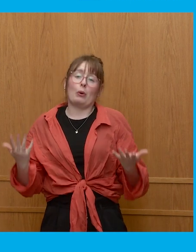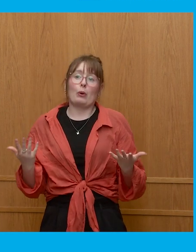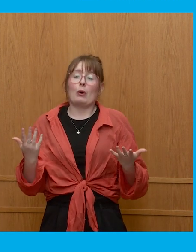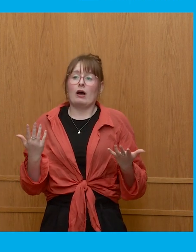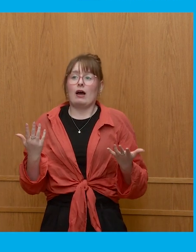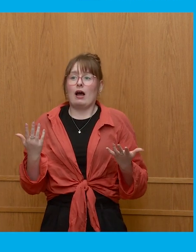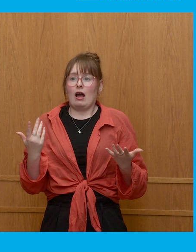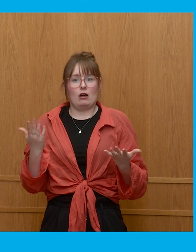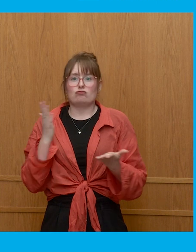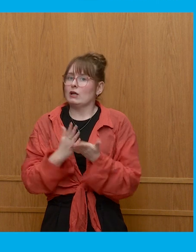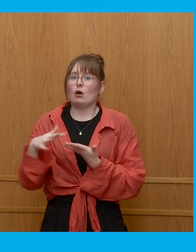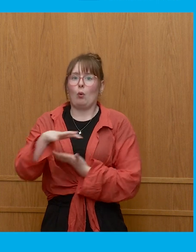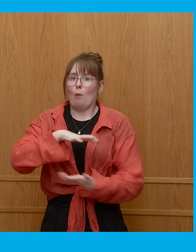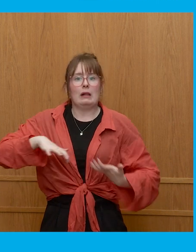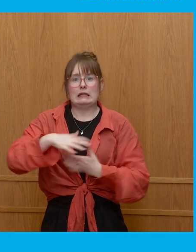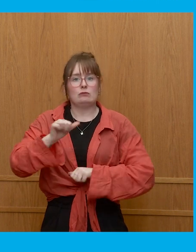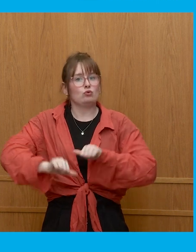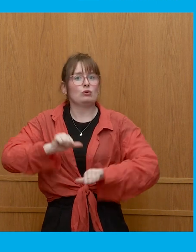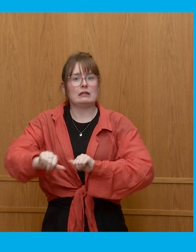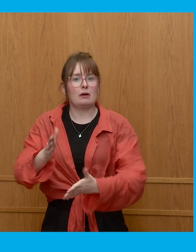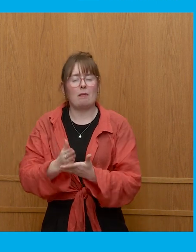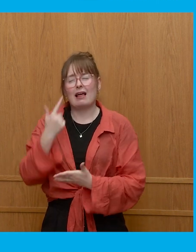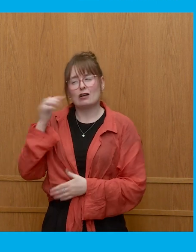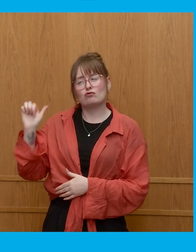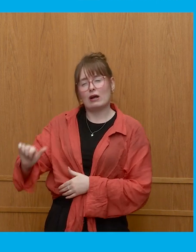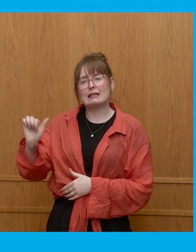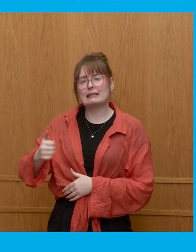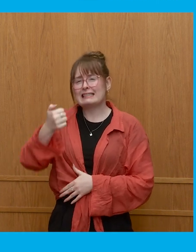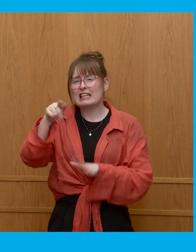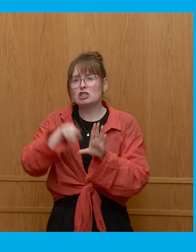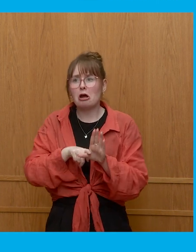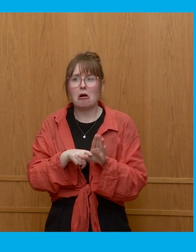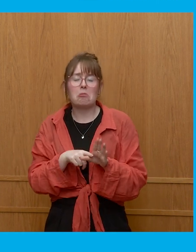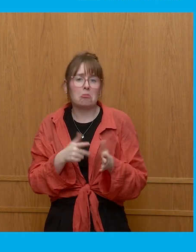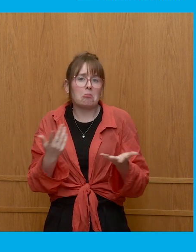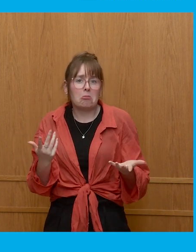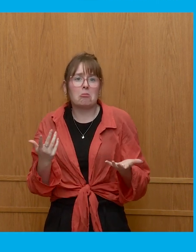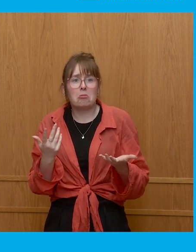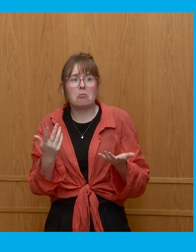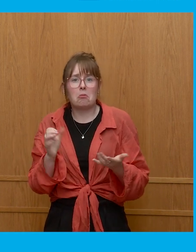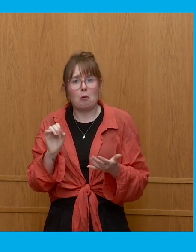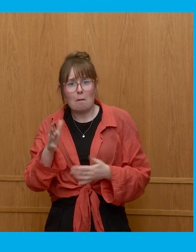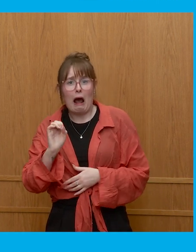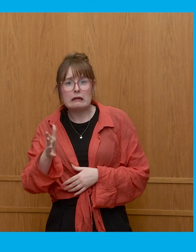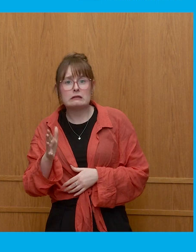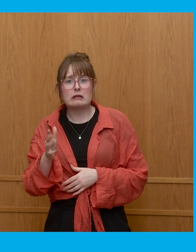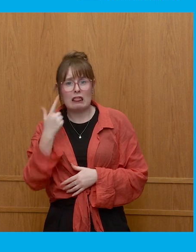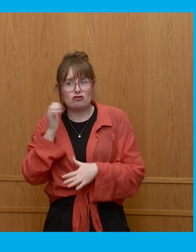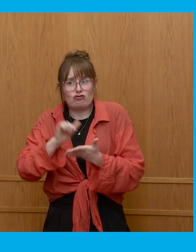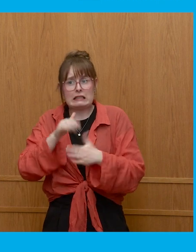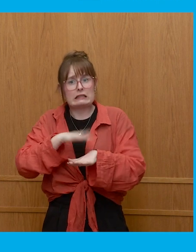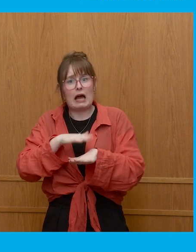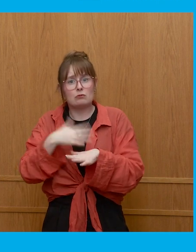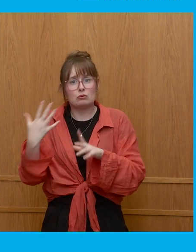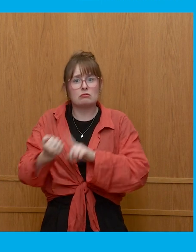it was hugely complicated. But I think you're right, 6 years probably is the right amount of time to do that.